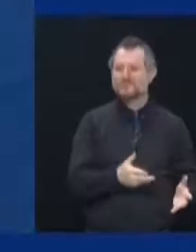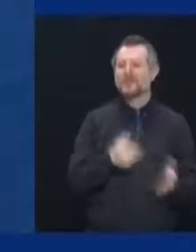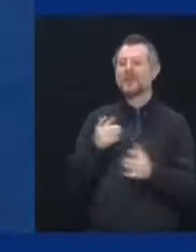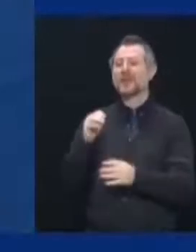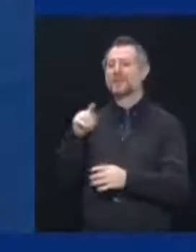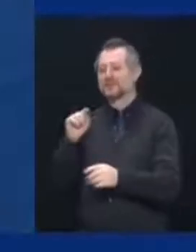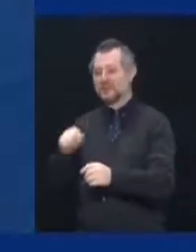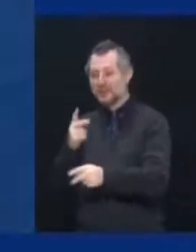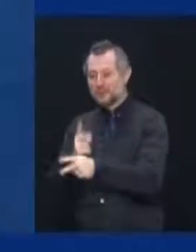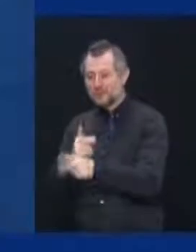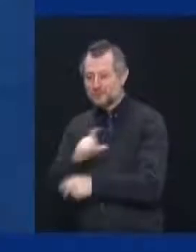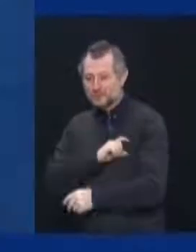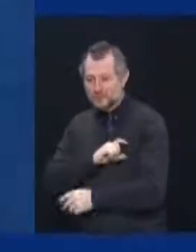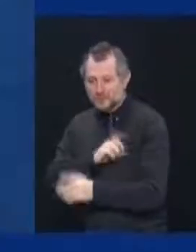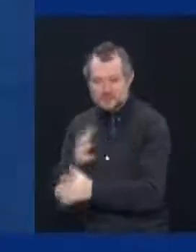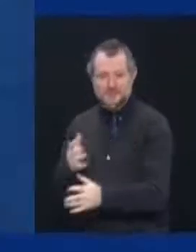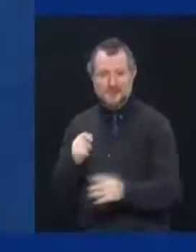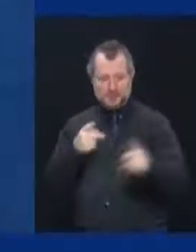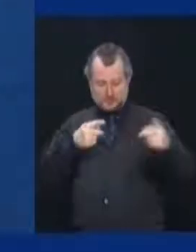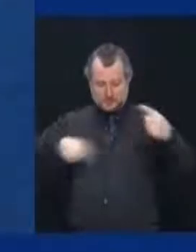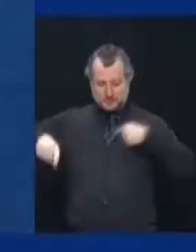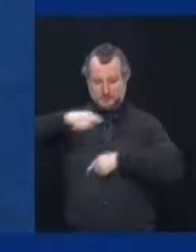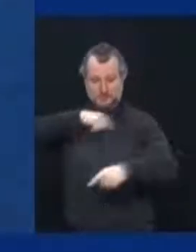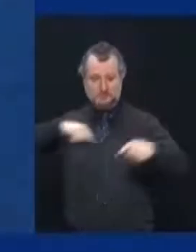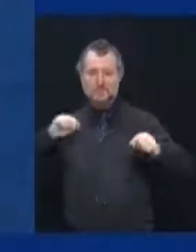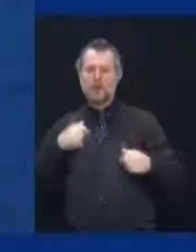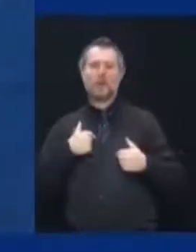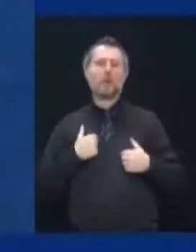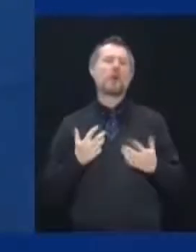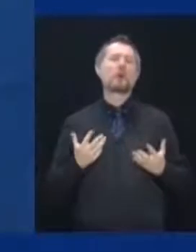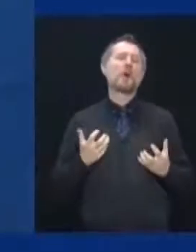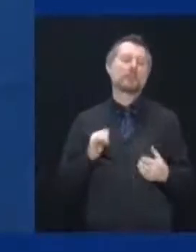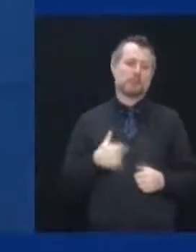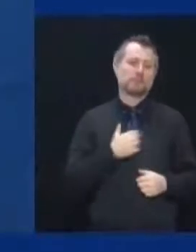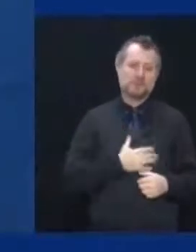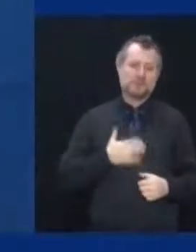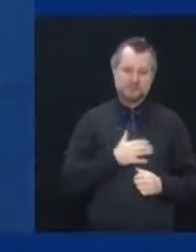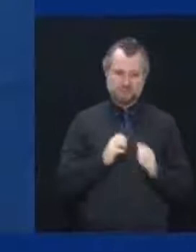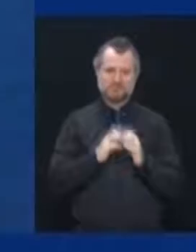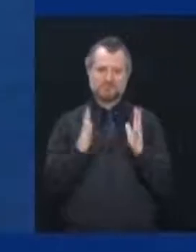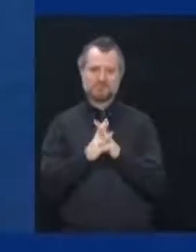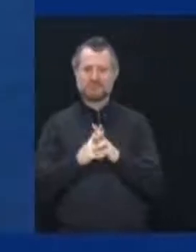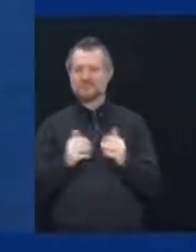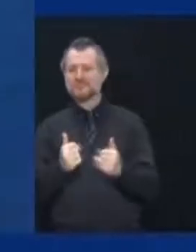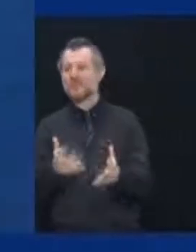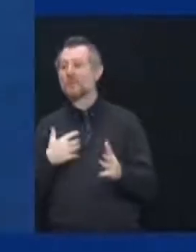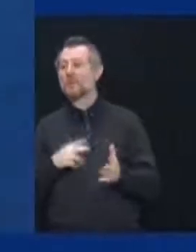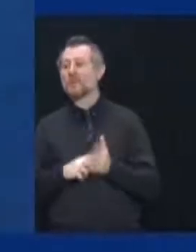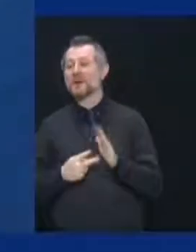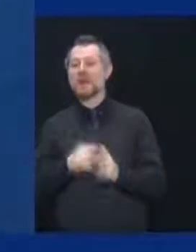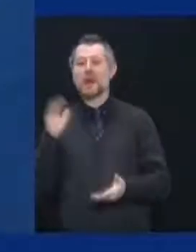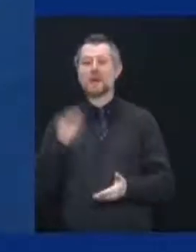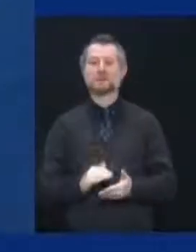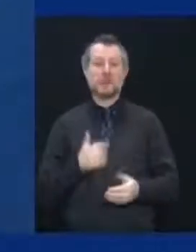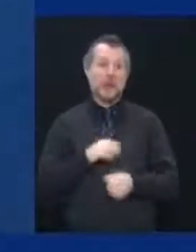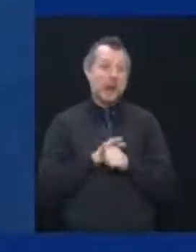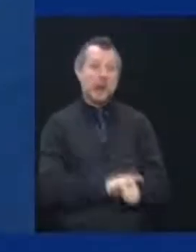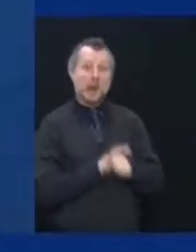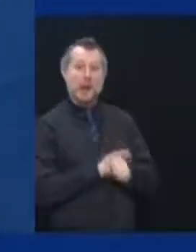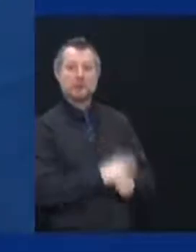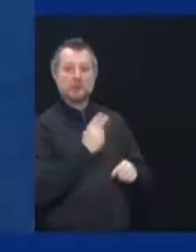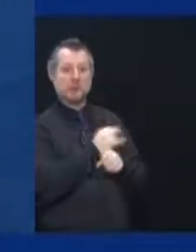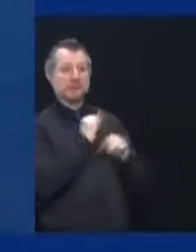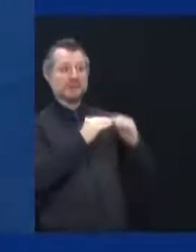can do your police department, please do that, because that relieves stress on the distribution